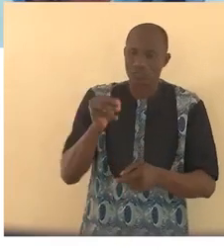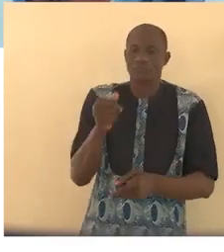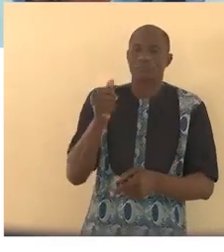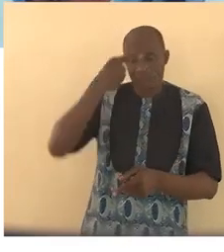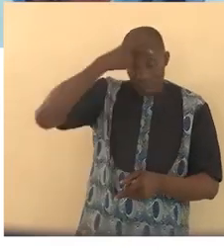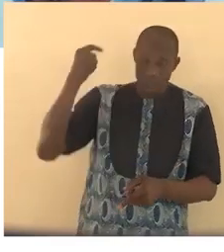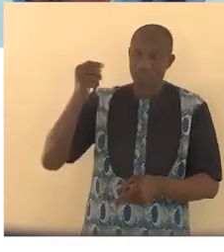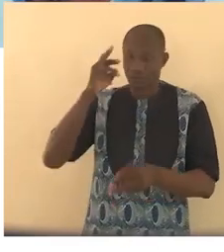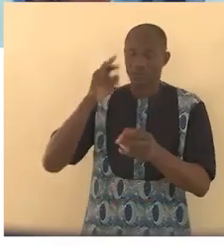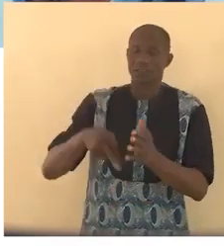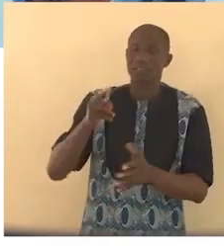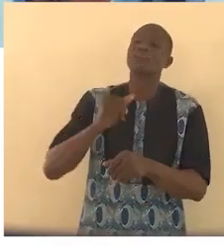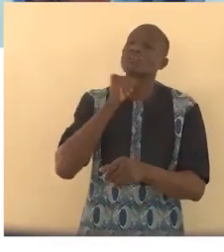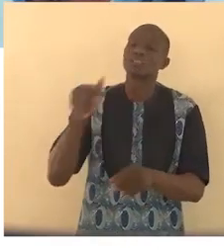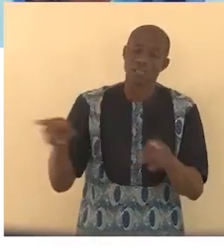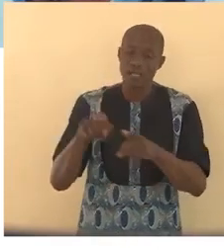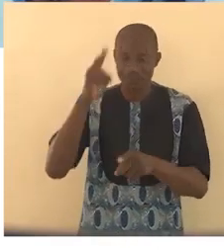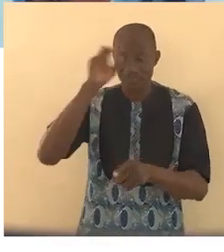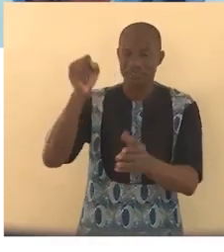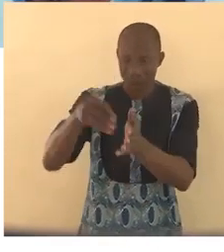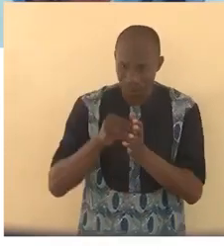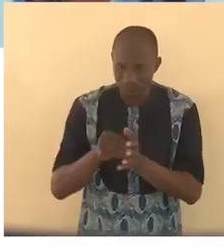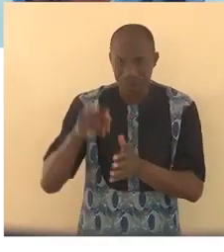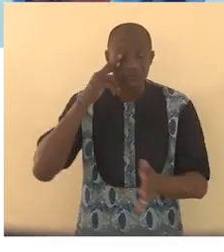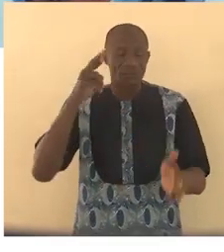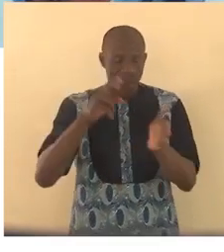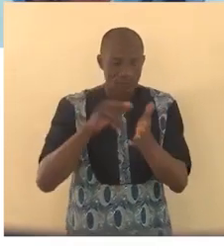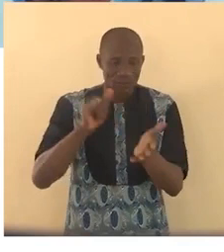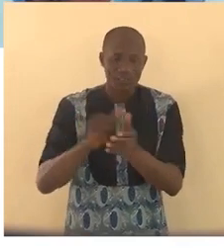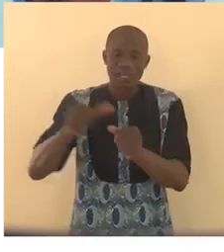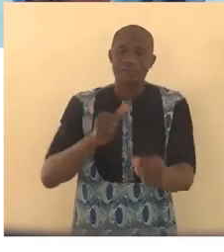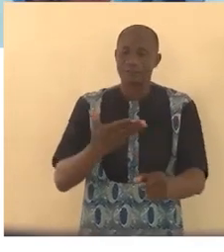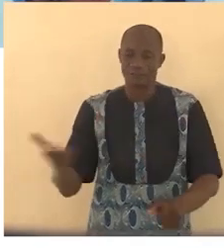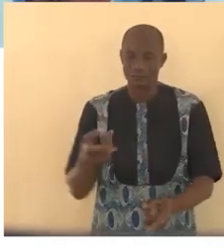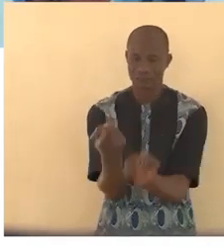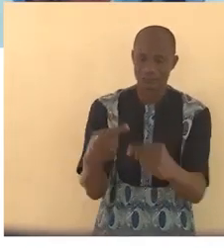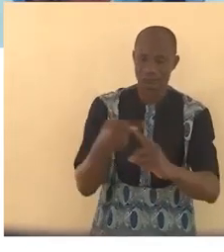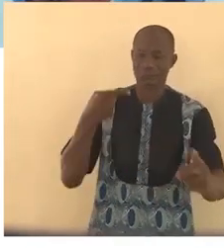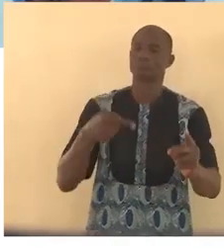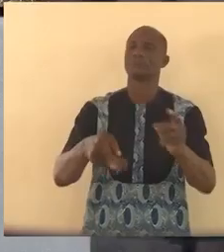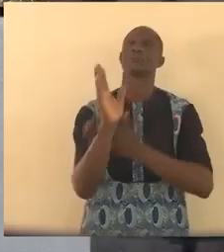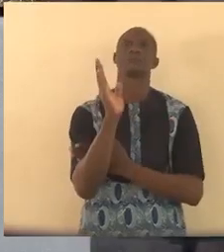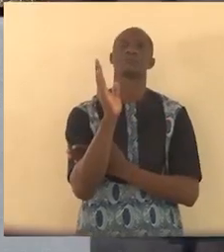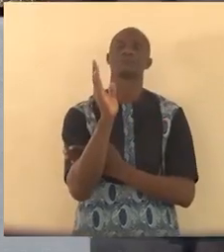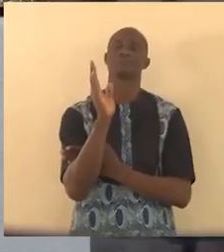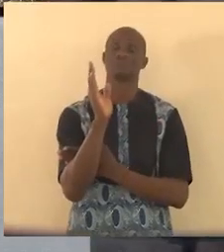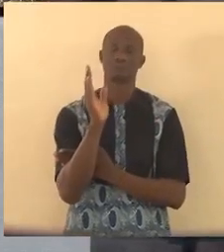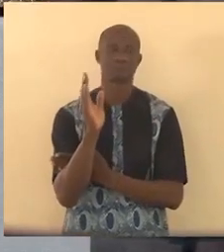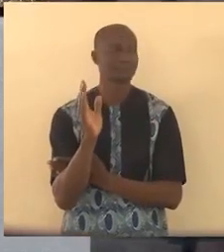himself because he regards nothing as his own. He recognizes that everything comes from the Father.